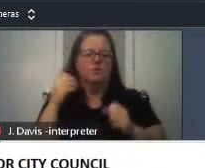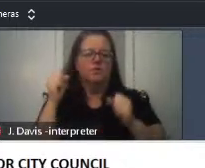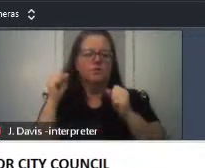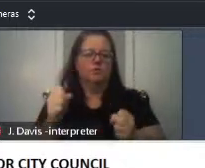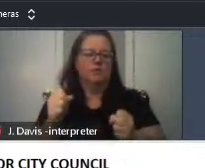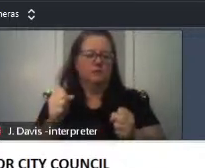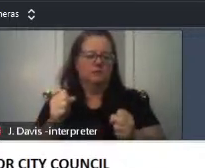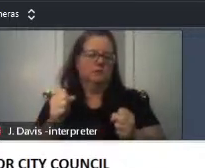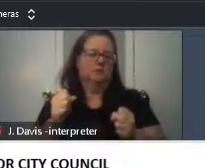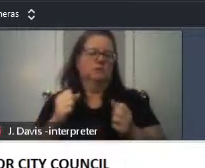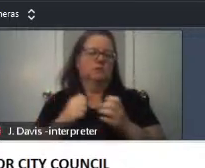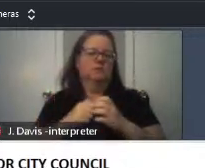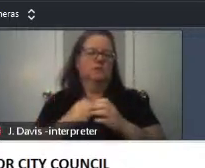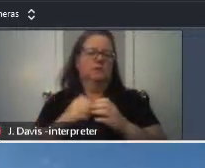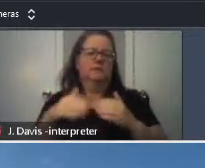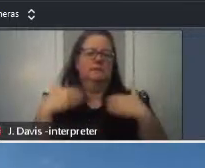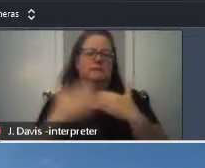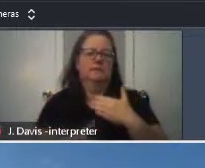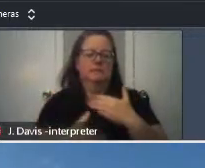specifically. Next slide.